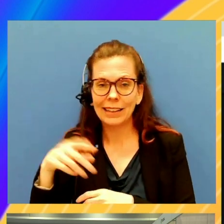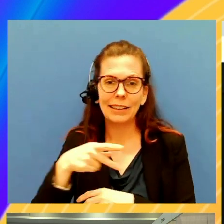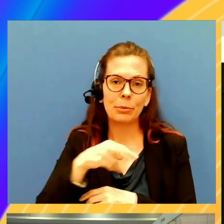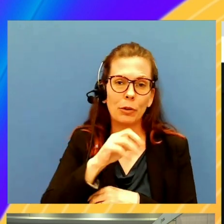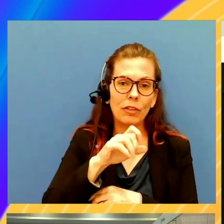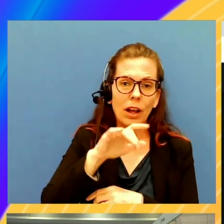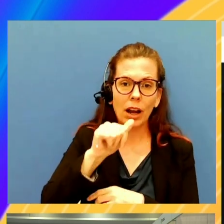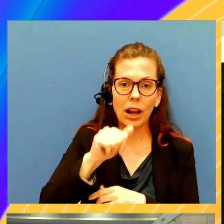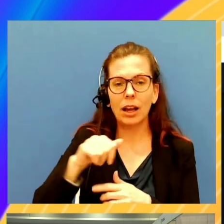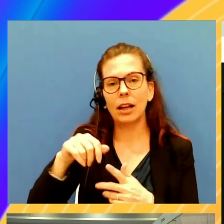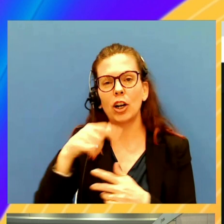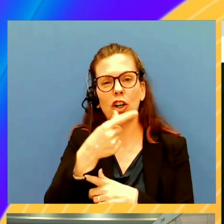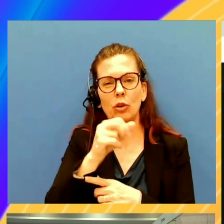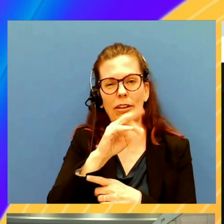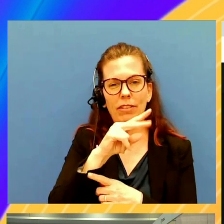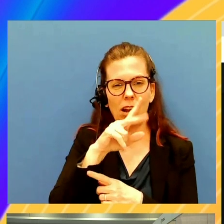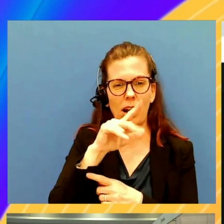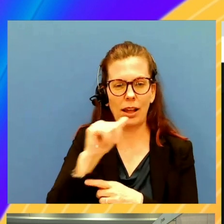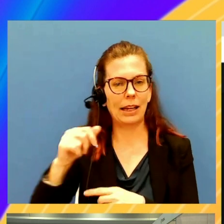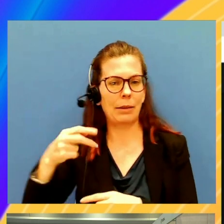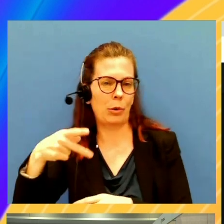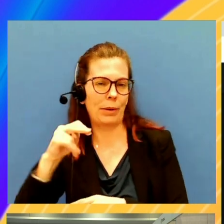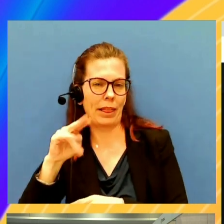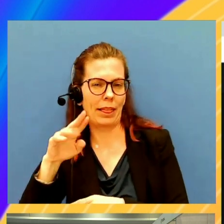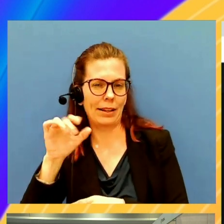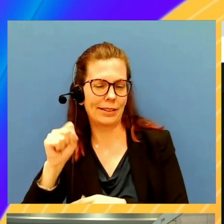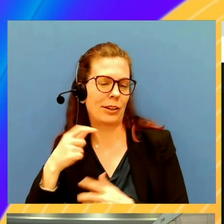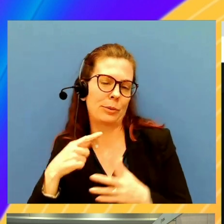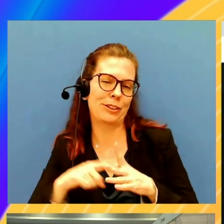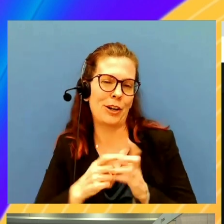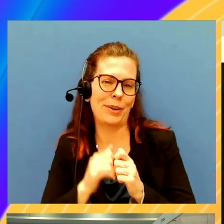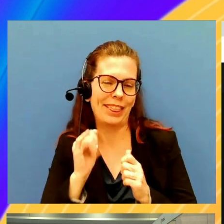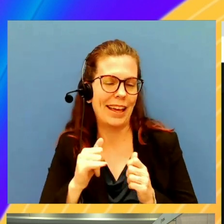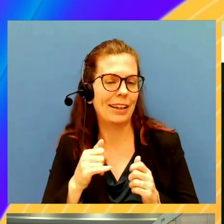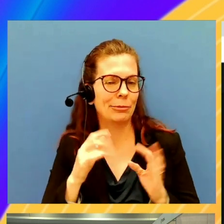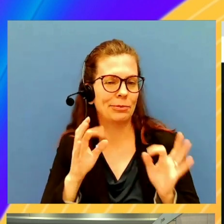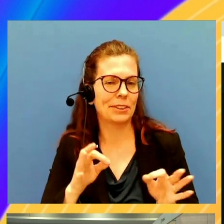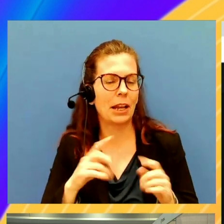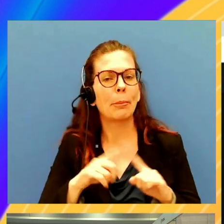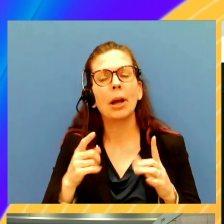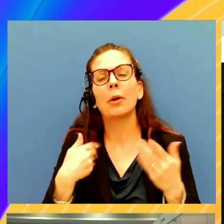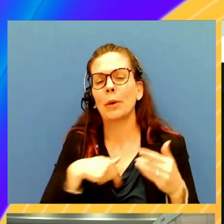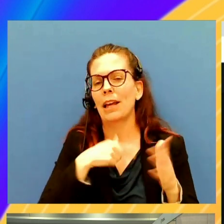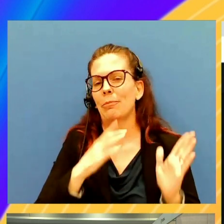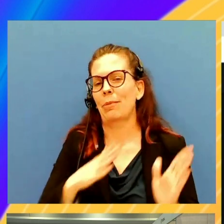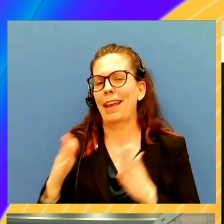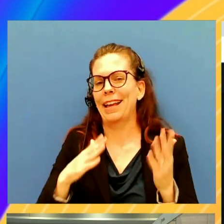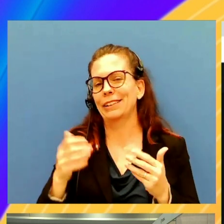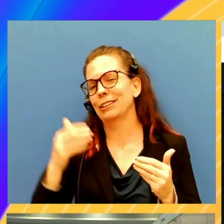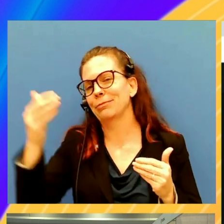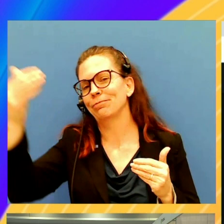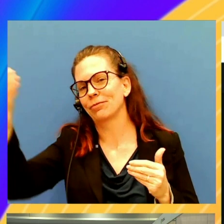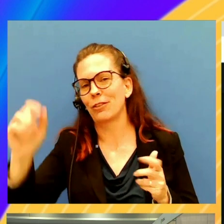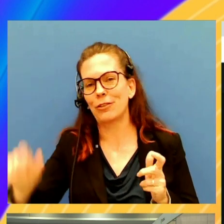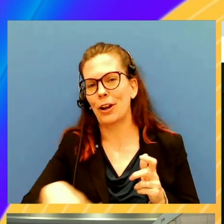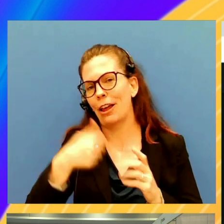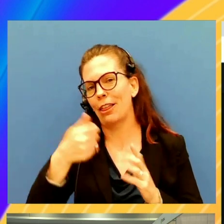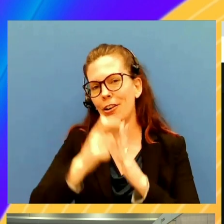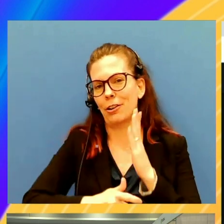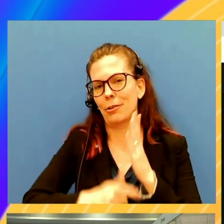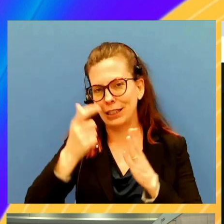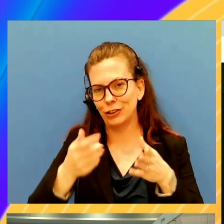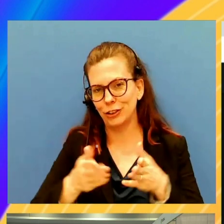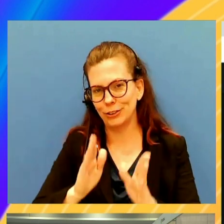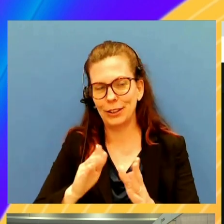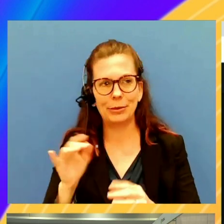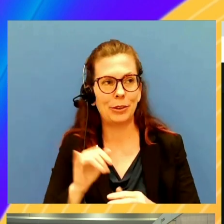Prometheus. So that's what we chose to start out with, but we do have plans for other automation mechanisms. Okay, Yes. curveball your